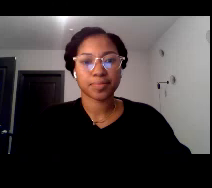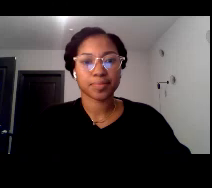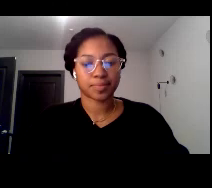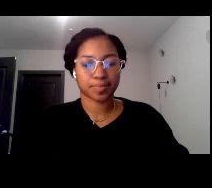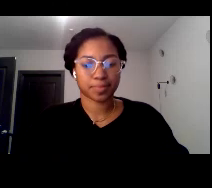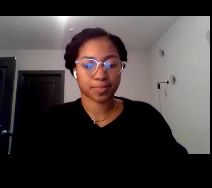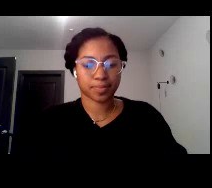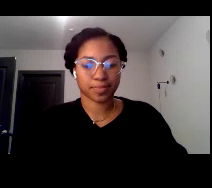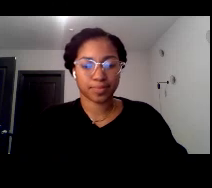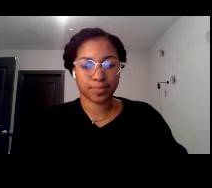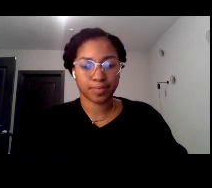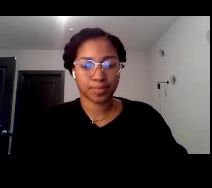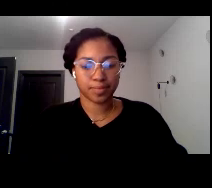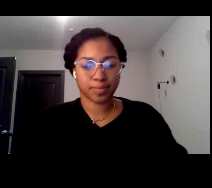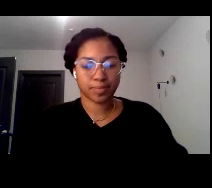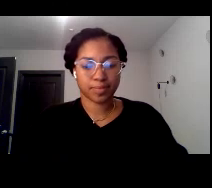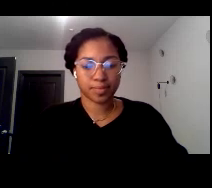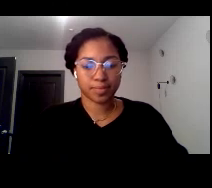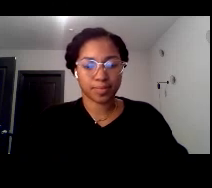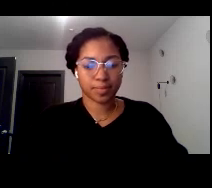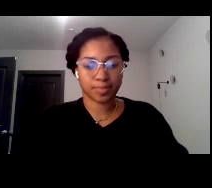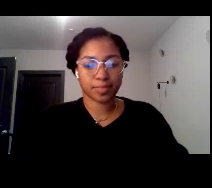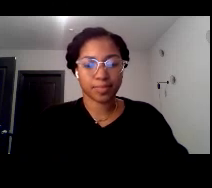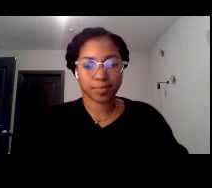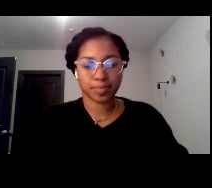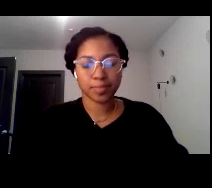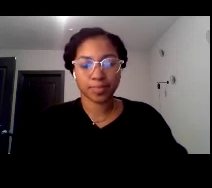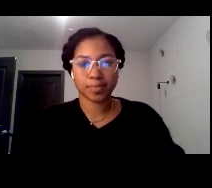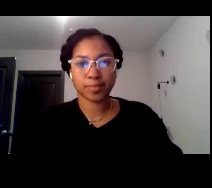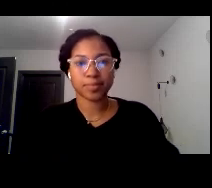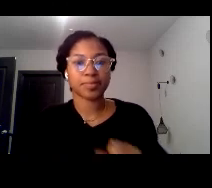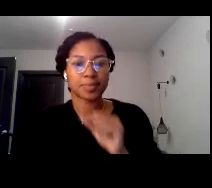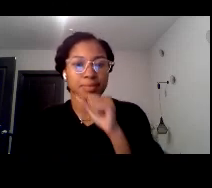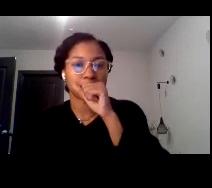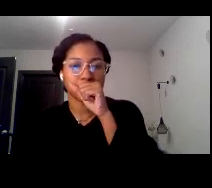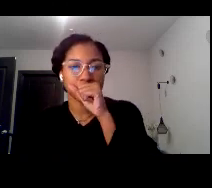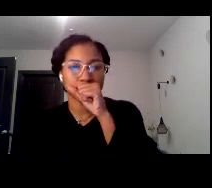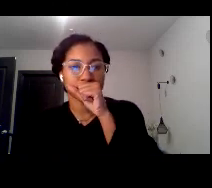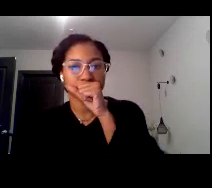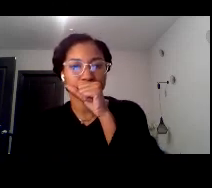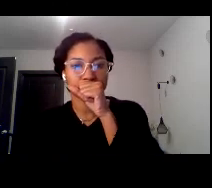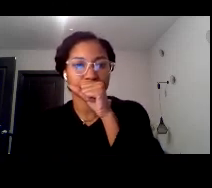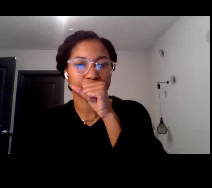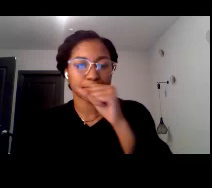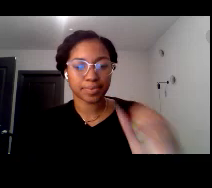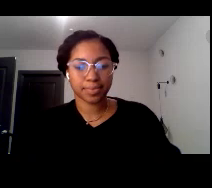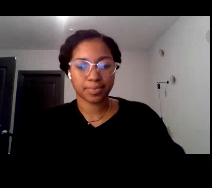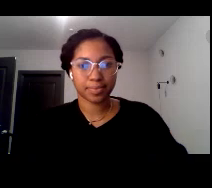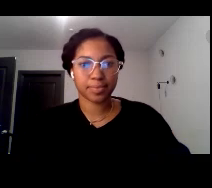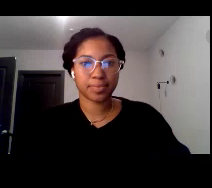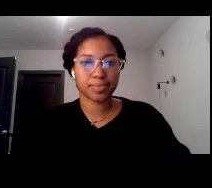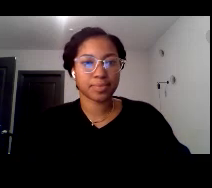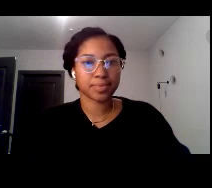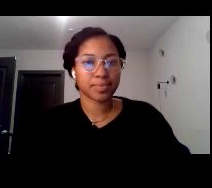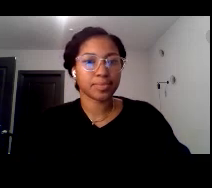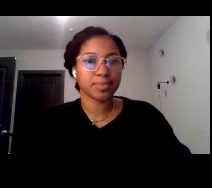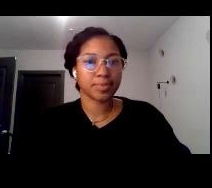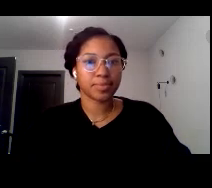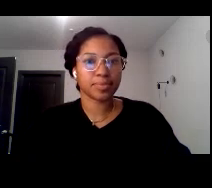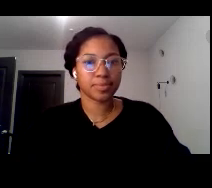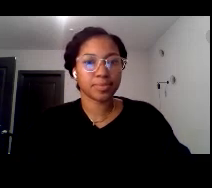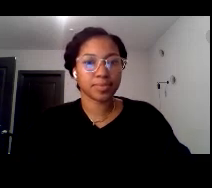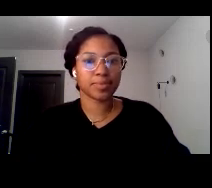has, they and Jim, they actually do the risk-based approach that Latifa will go over quickly, how they select, because I'm